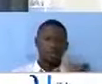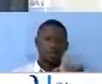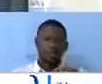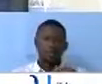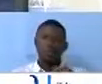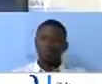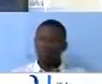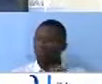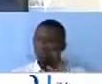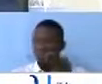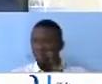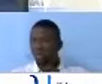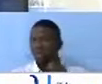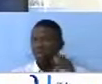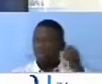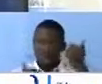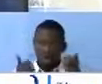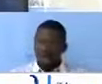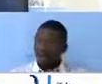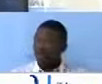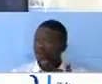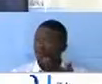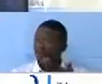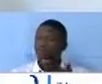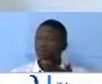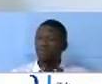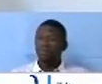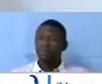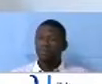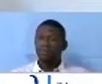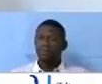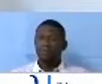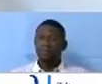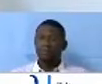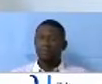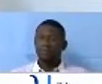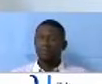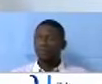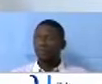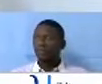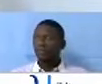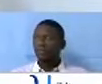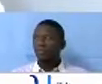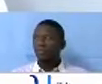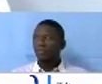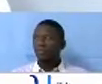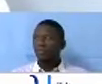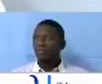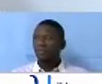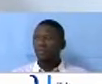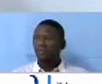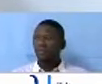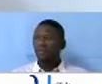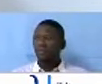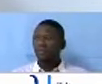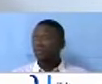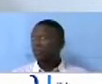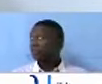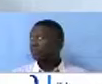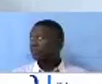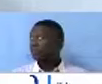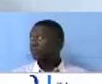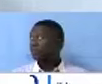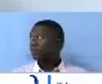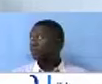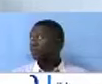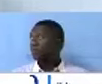NIA. Muna, Mandamak, Romana Amuna Ande, the money Amu. I said, Abila Lawade, Pabu, Abu Mr.